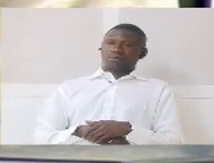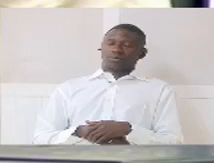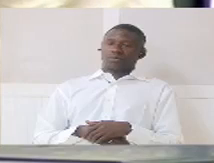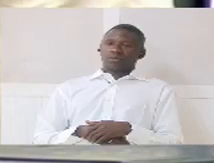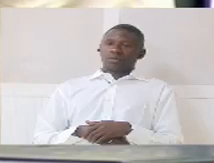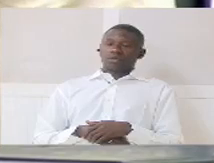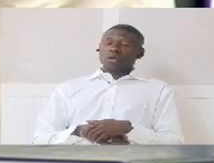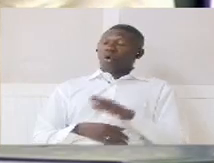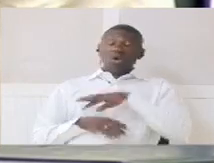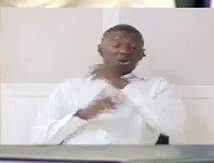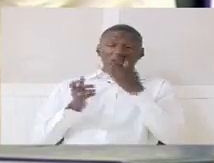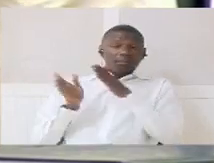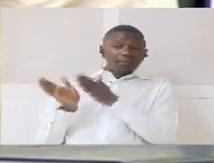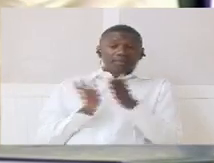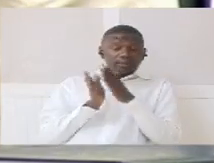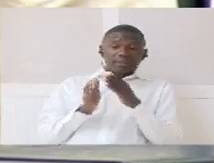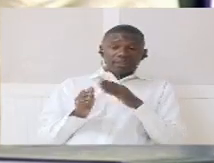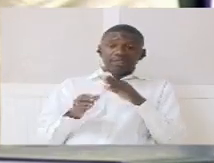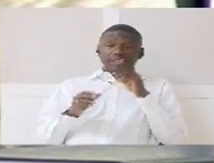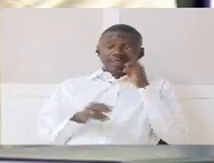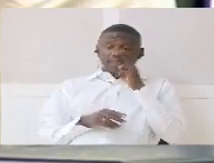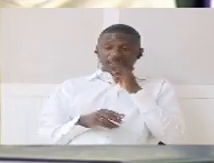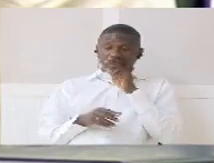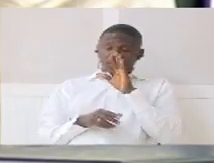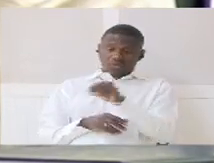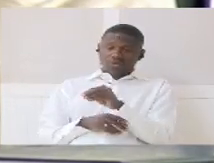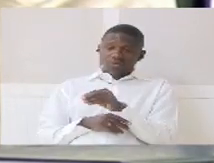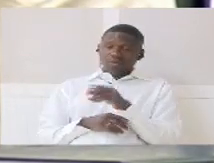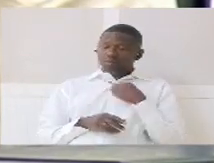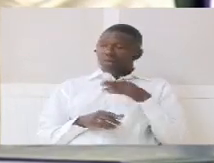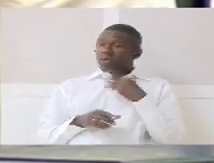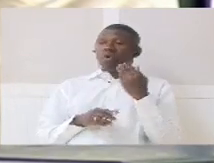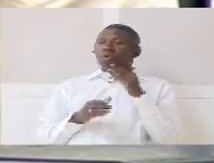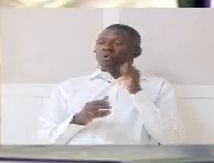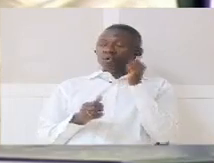name. All the traps that they set, he always